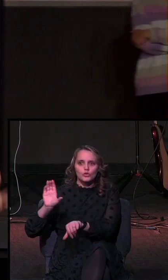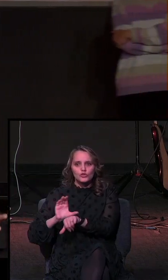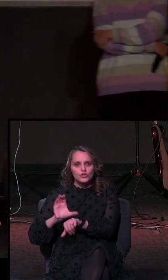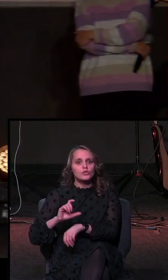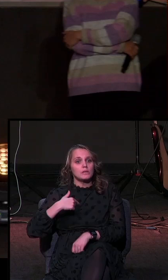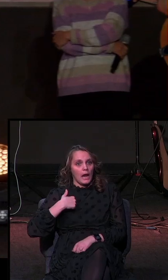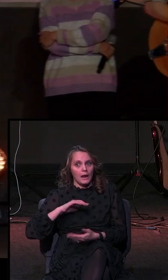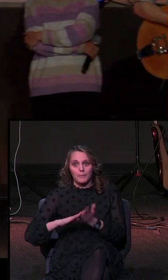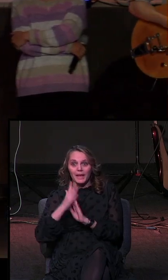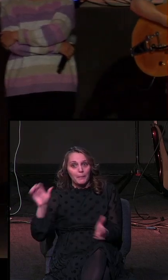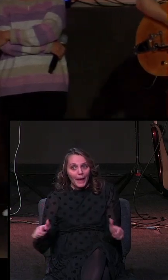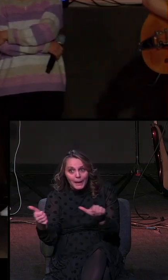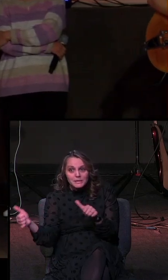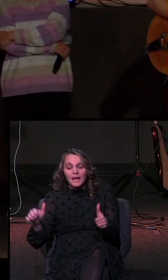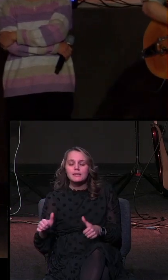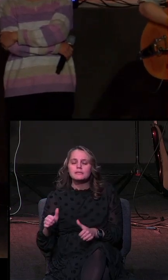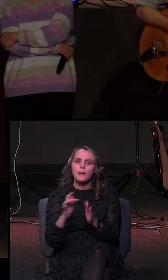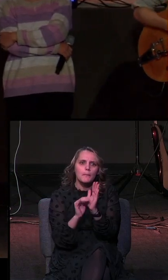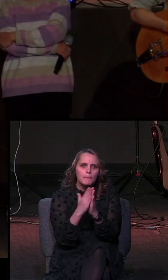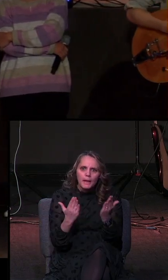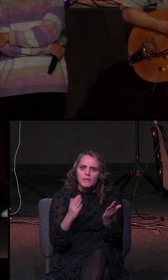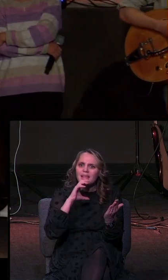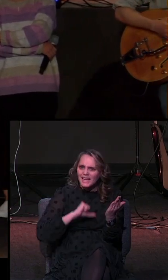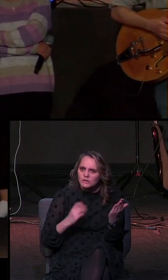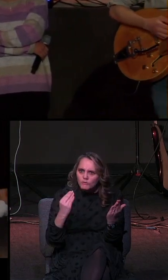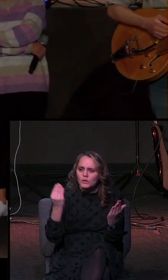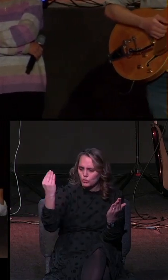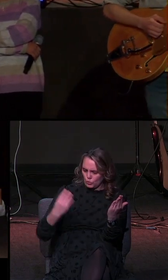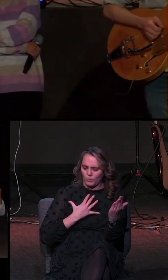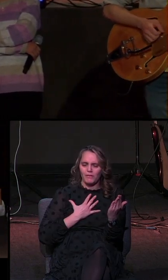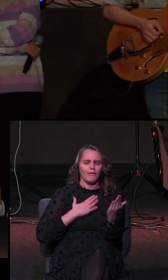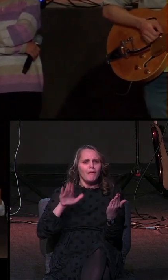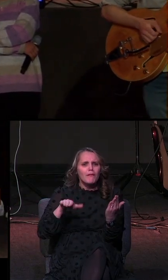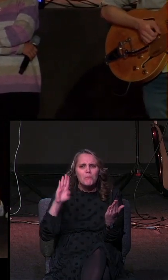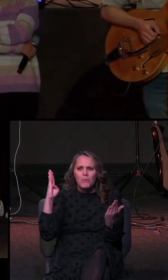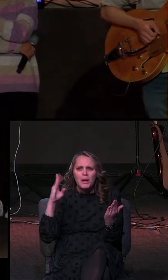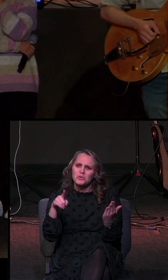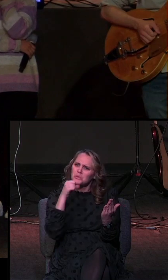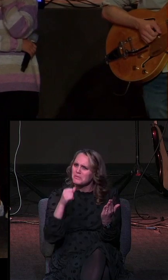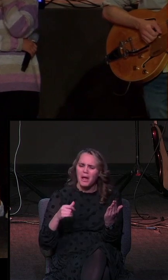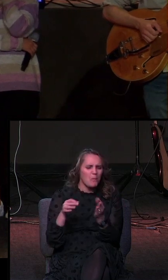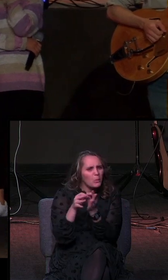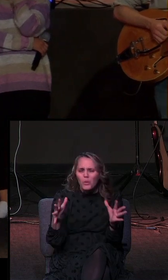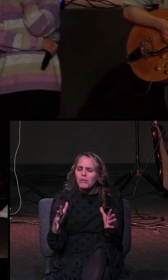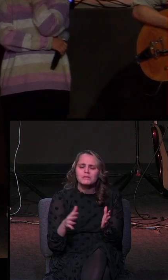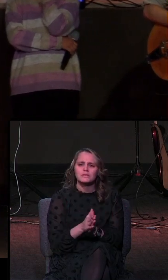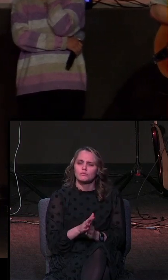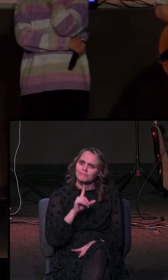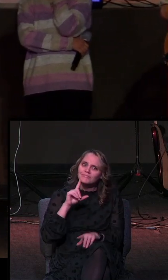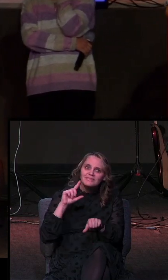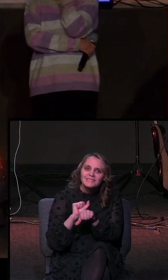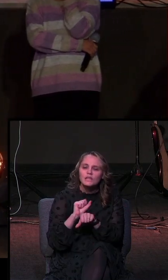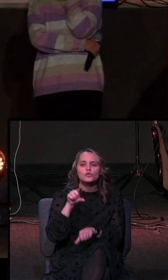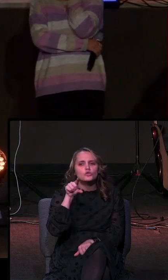gospel told me at 14 years old was the gospel said, Brian, you are not worthless. In fact, you are,